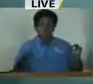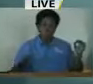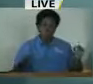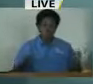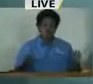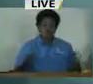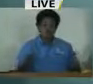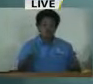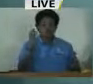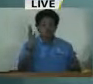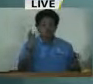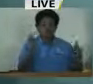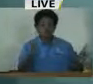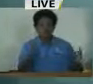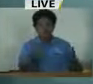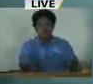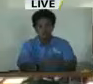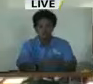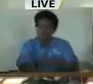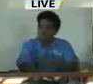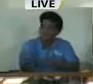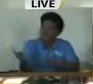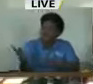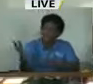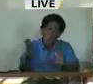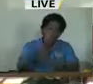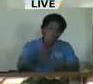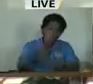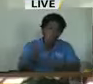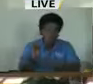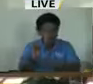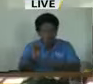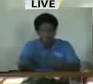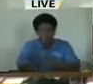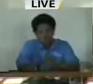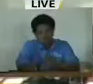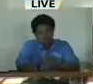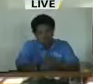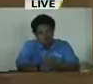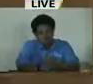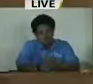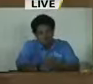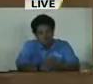speak. Madam Speaker, thank you. I hope they will allow me to speak.